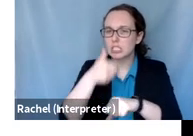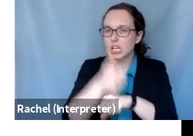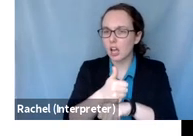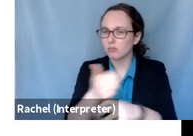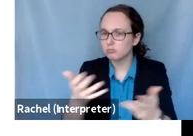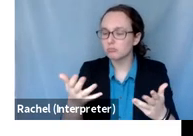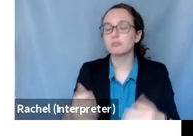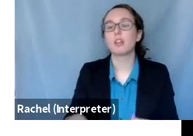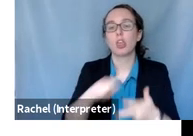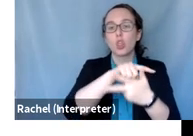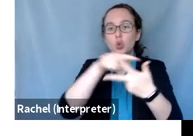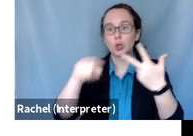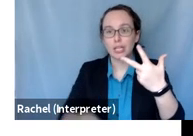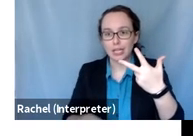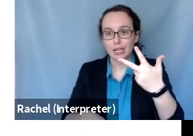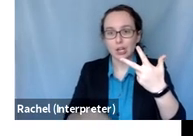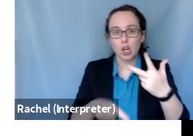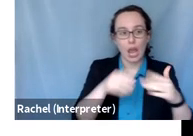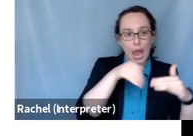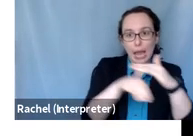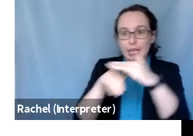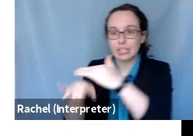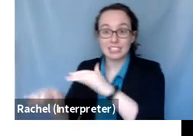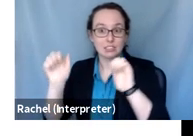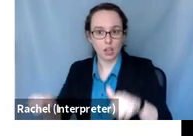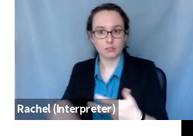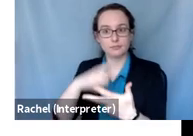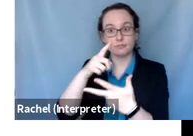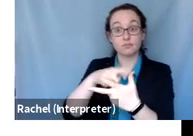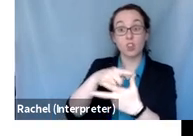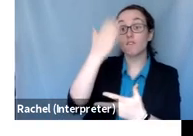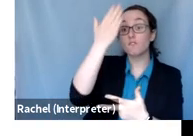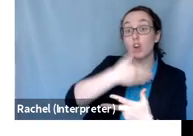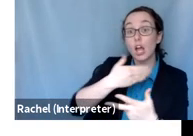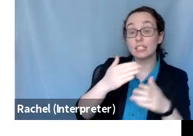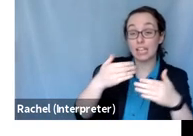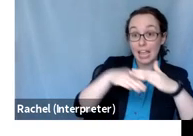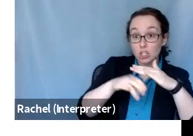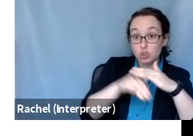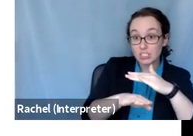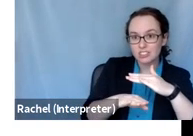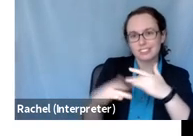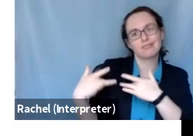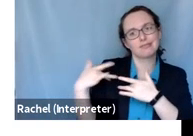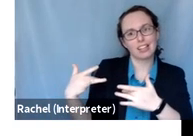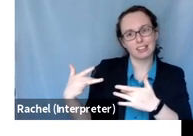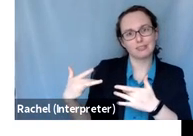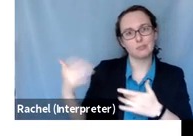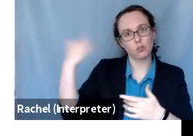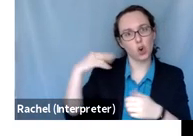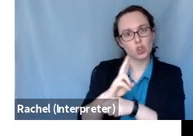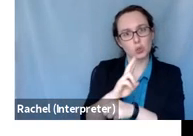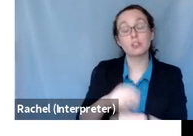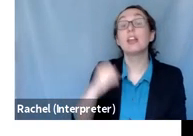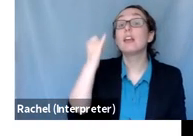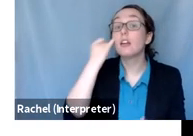three different access points to the store. The front entrance, the traditional entrance, is for students that want to come onto